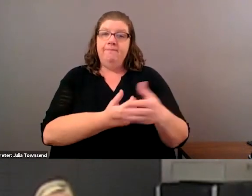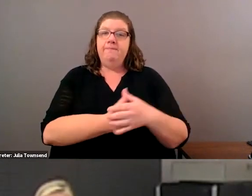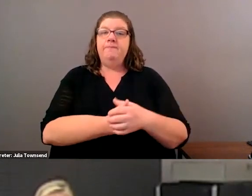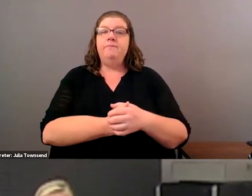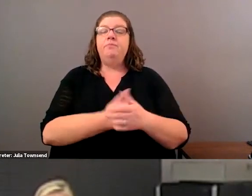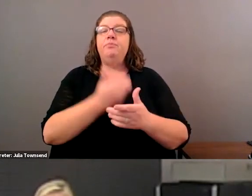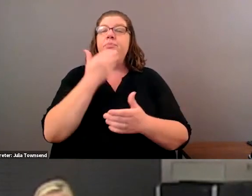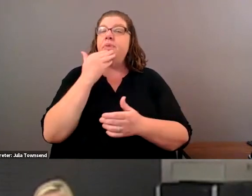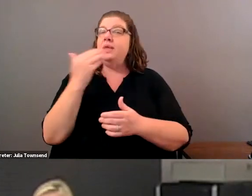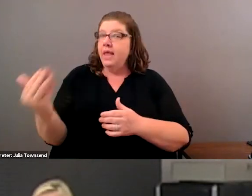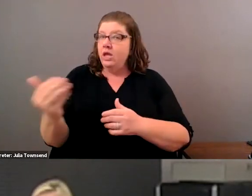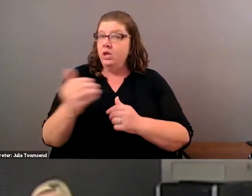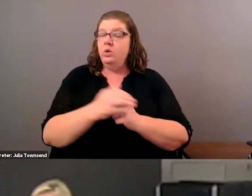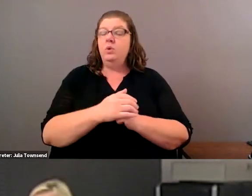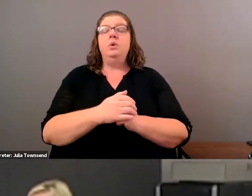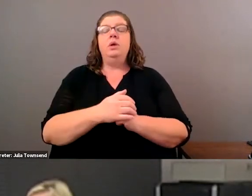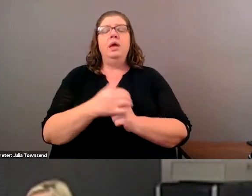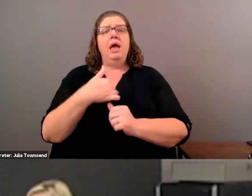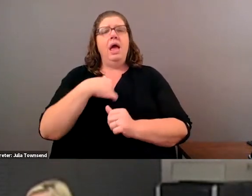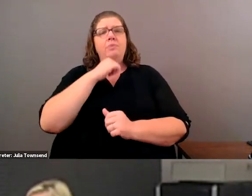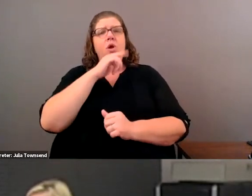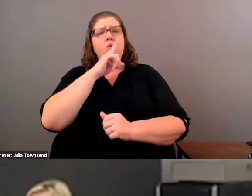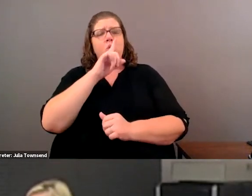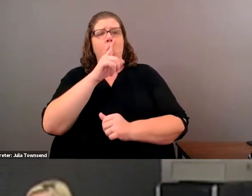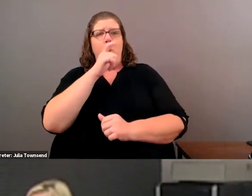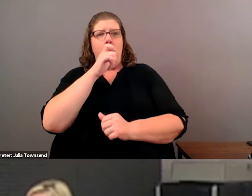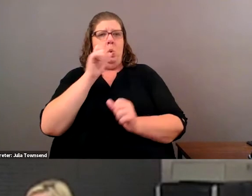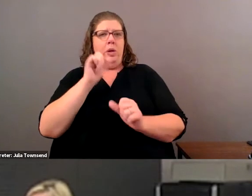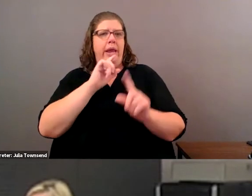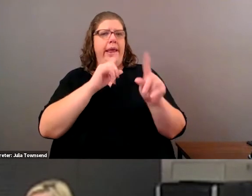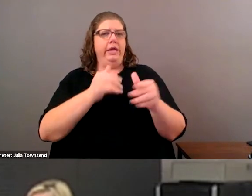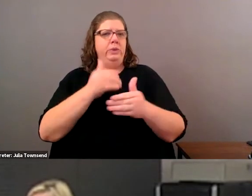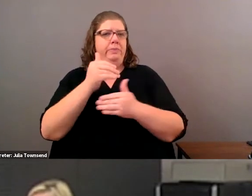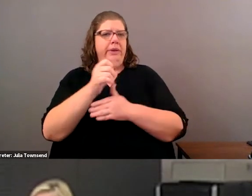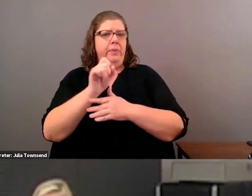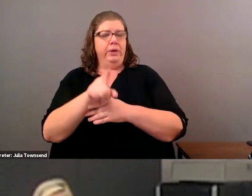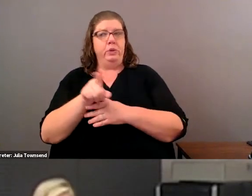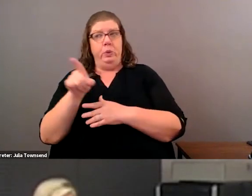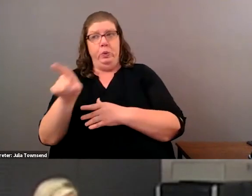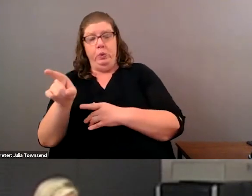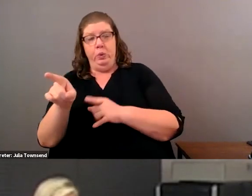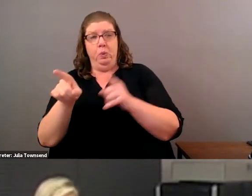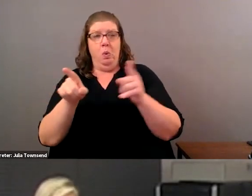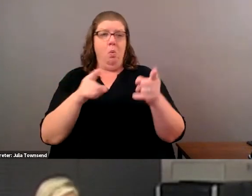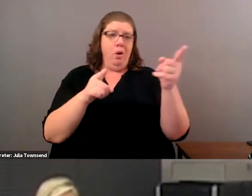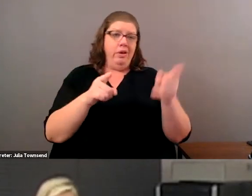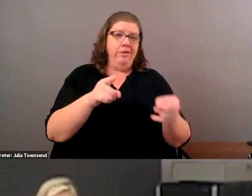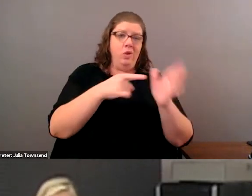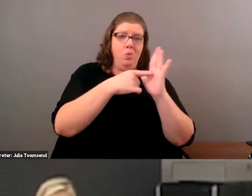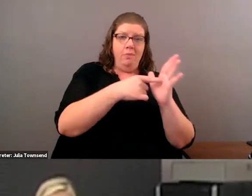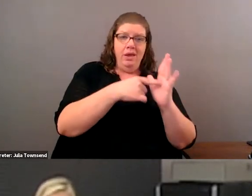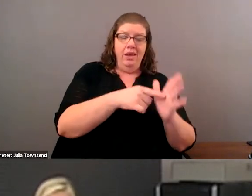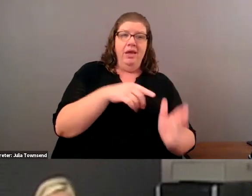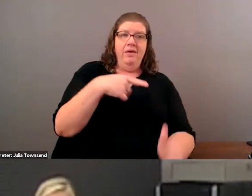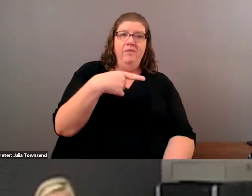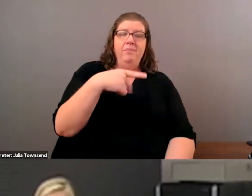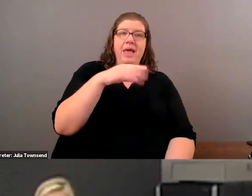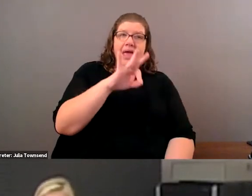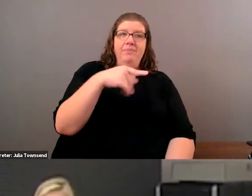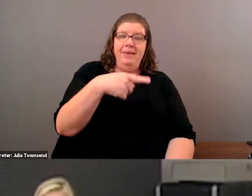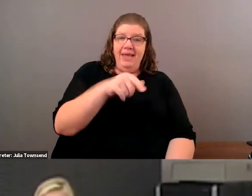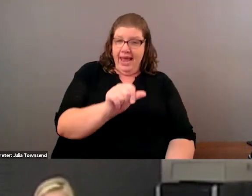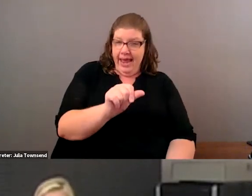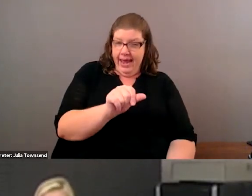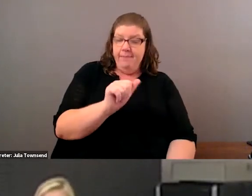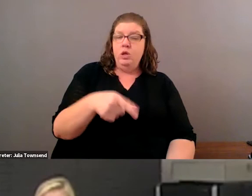Thank you. And I'm not sure who can answer my next question here, if it's you or a representative from FPA. Can you remind